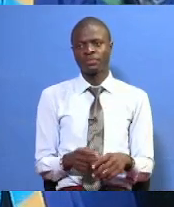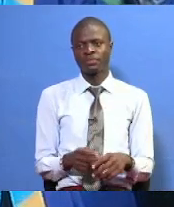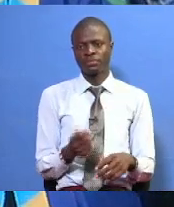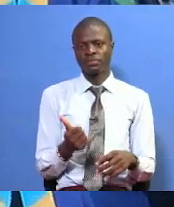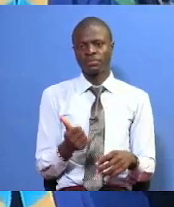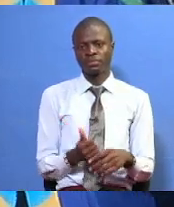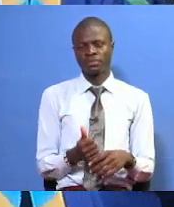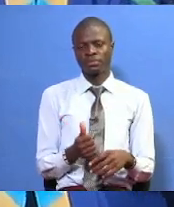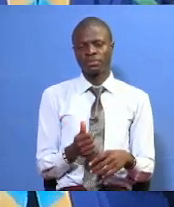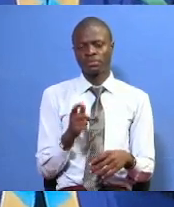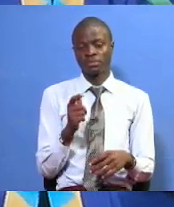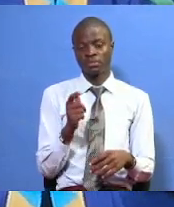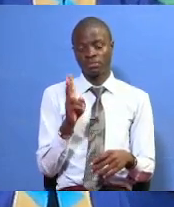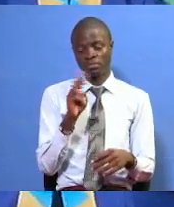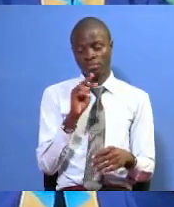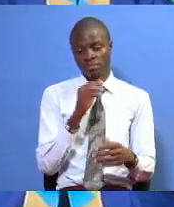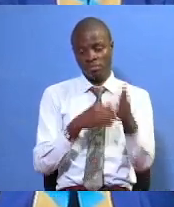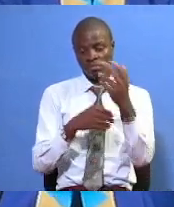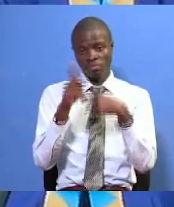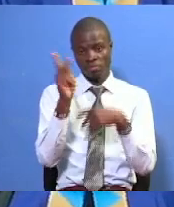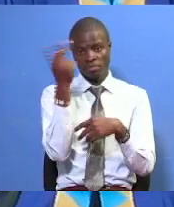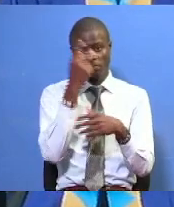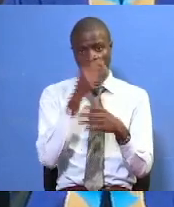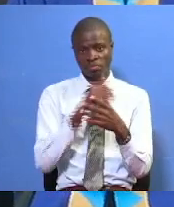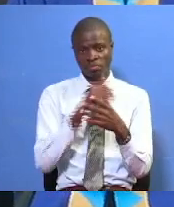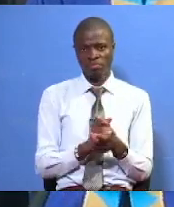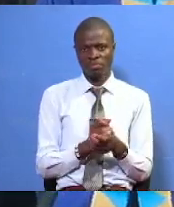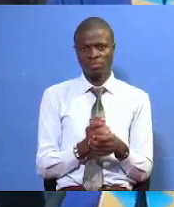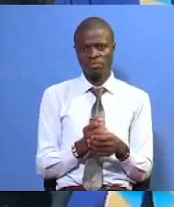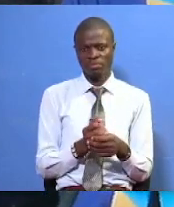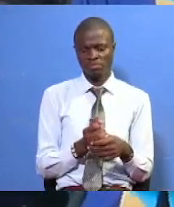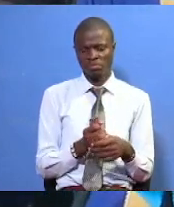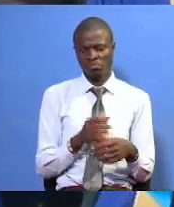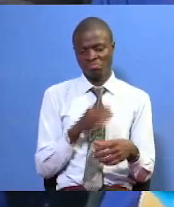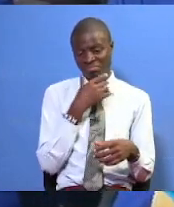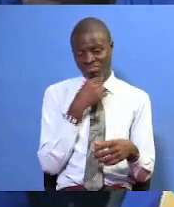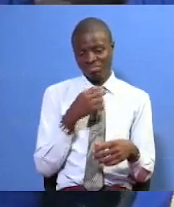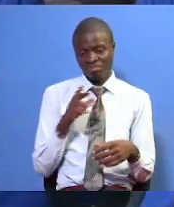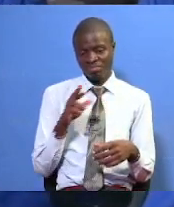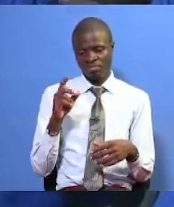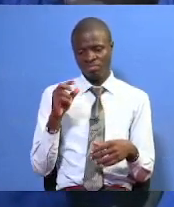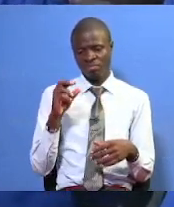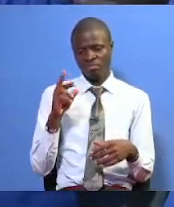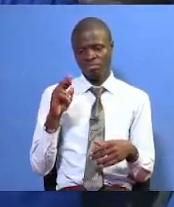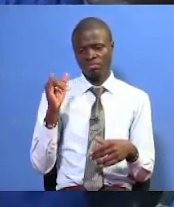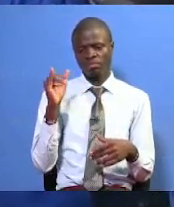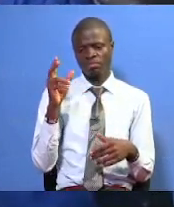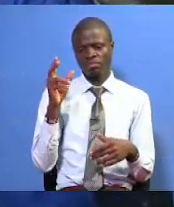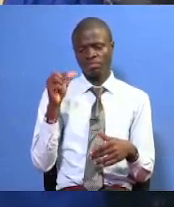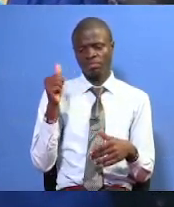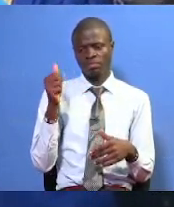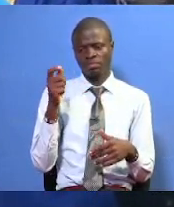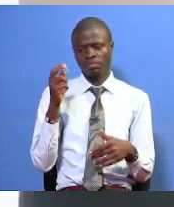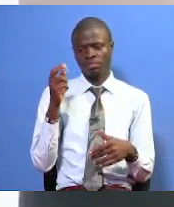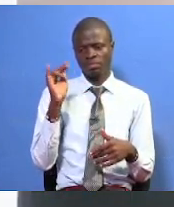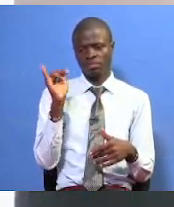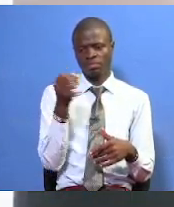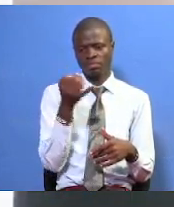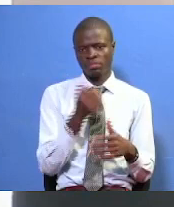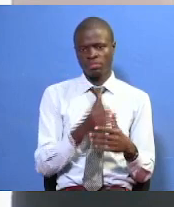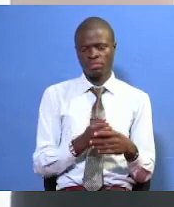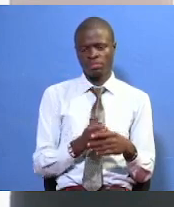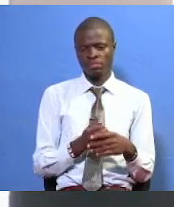The Deputy President of the Republic of Kenya, His Excellency Geoffrey Rigathi Gachagua, and